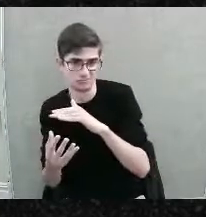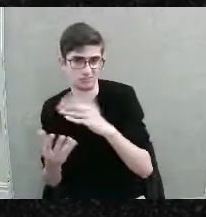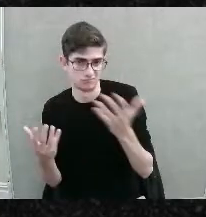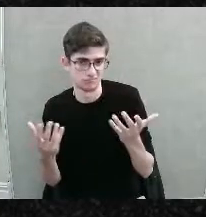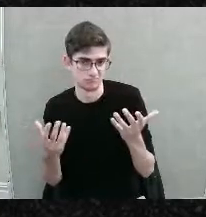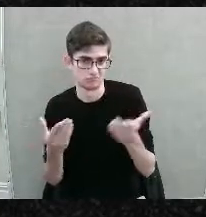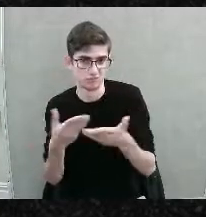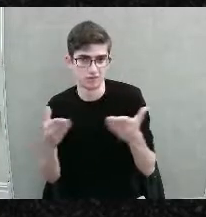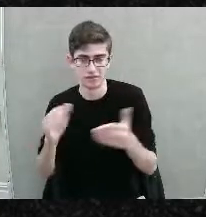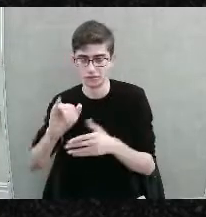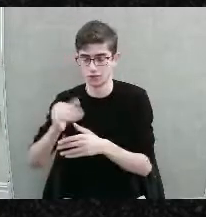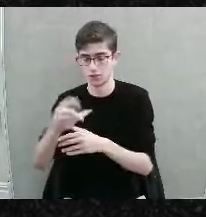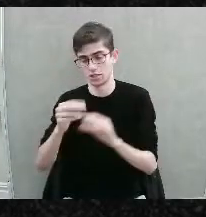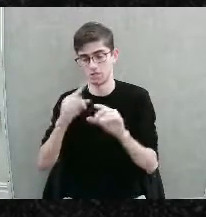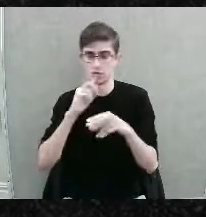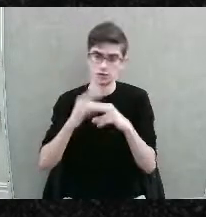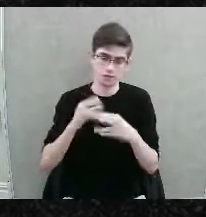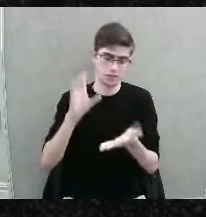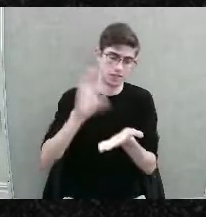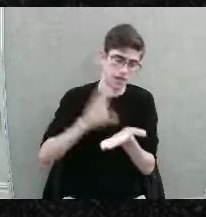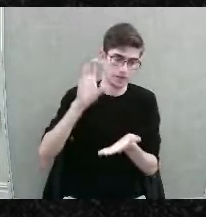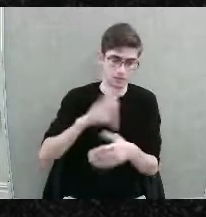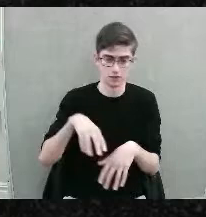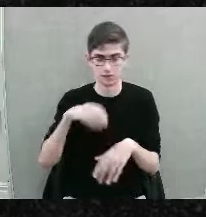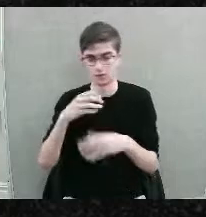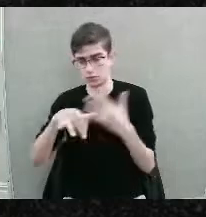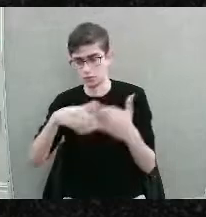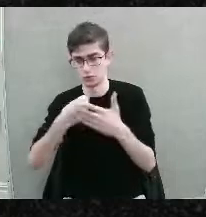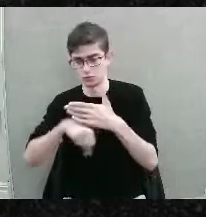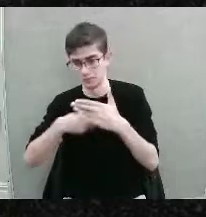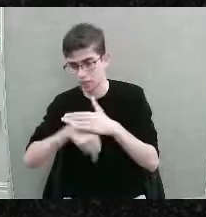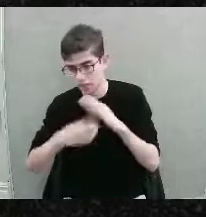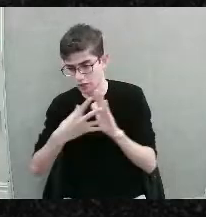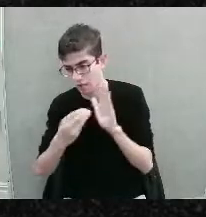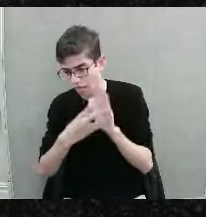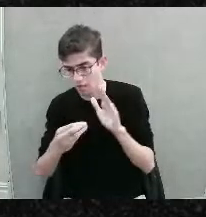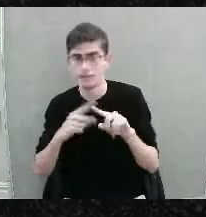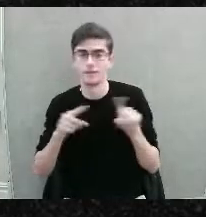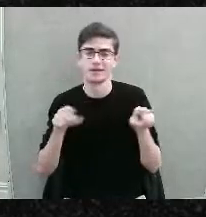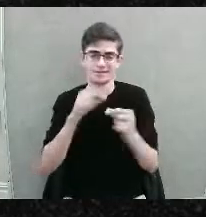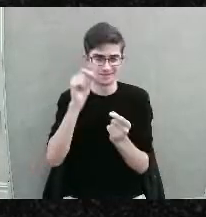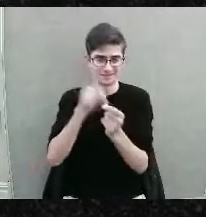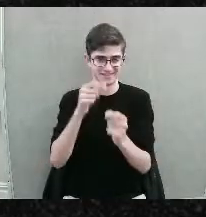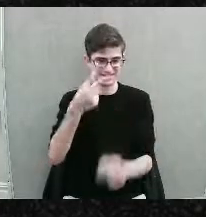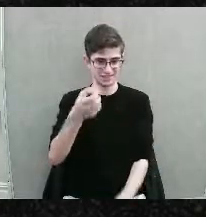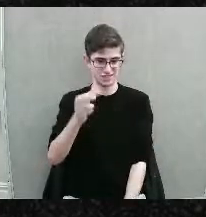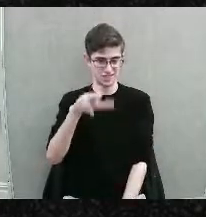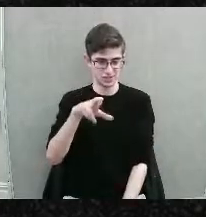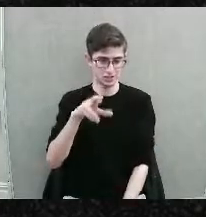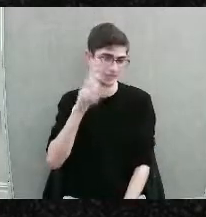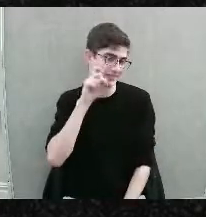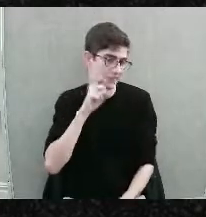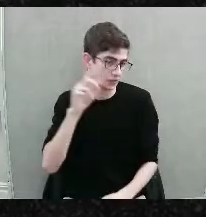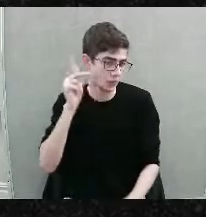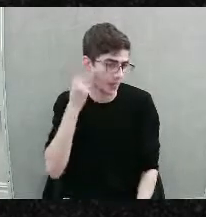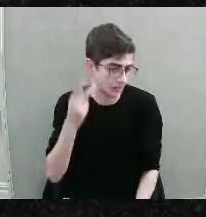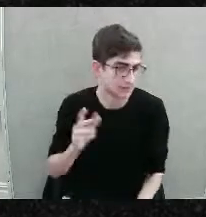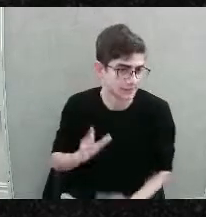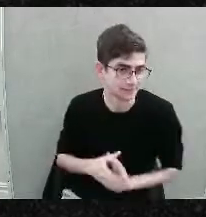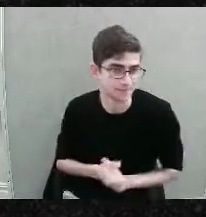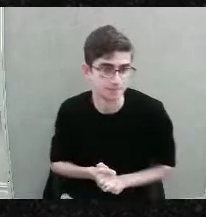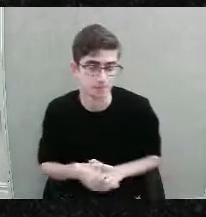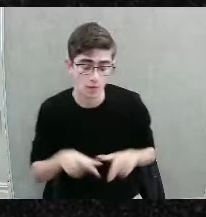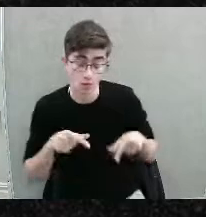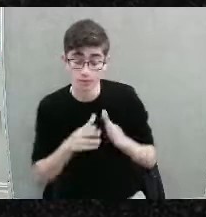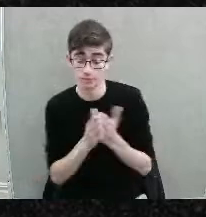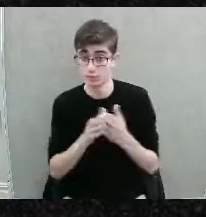Janet mentioned, racial capitalism, social reproduction, but in particular, gender and sexual politics. And so what we tried to do in